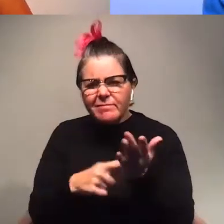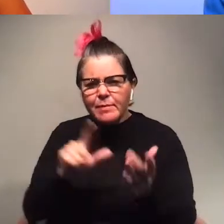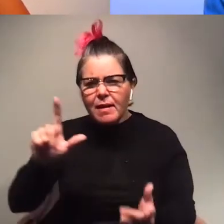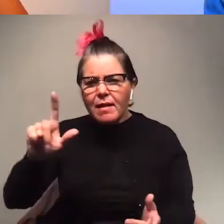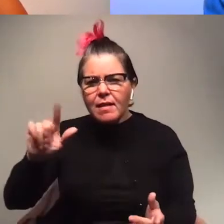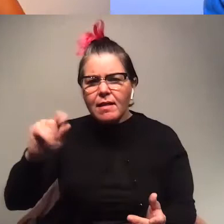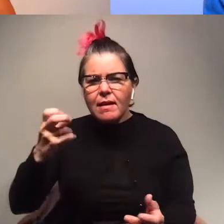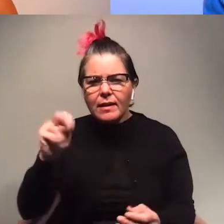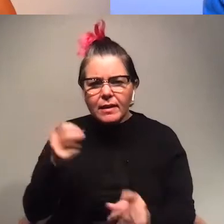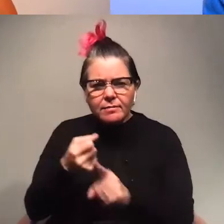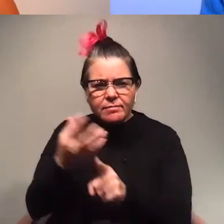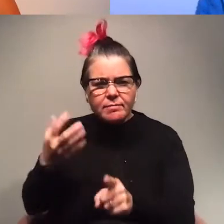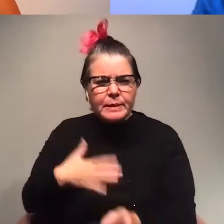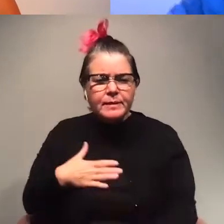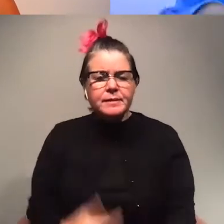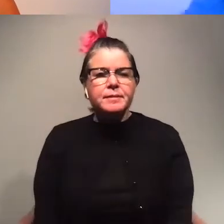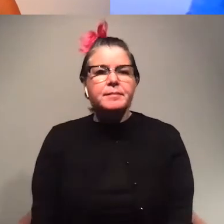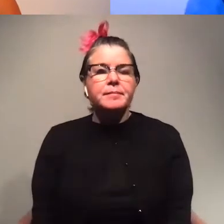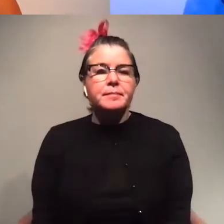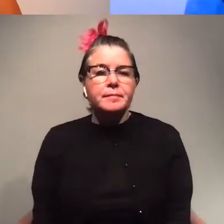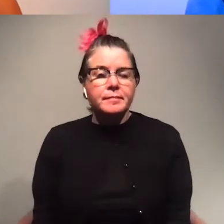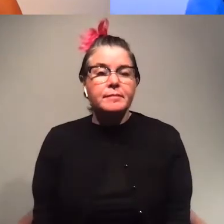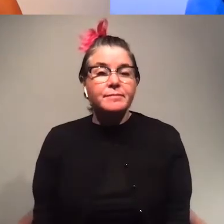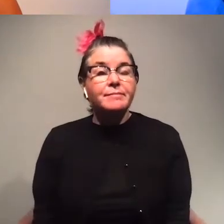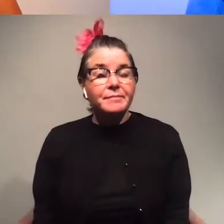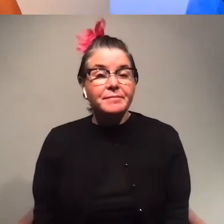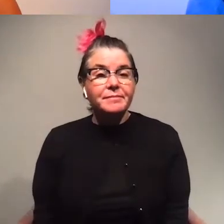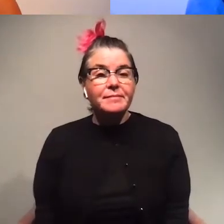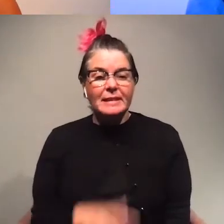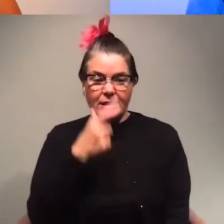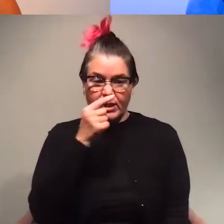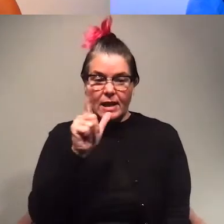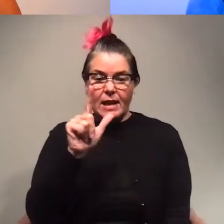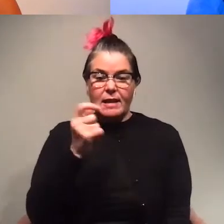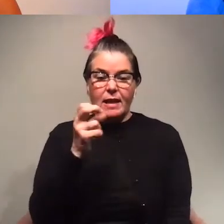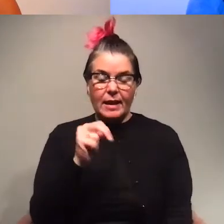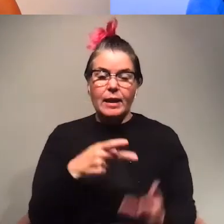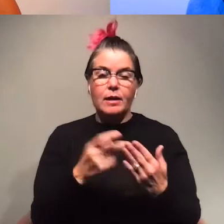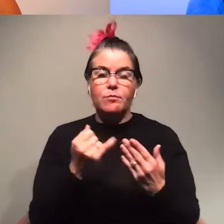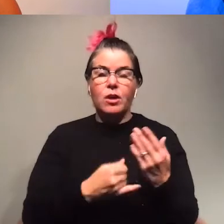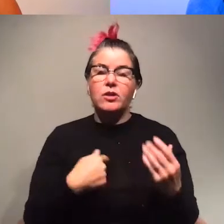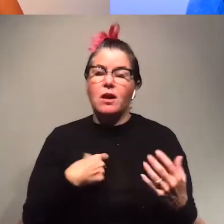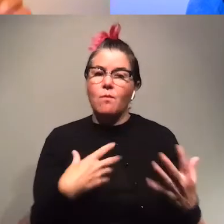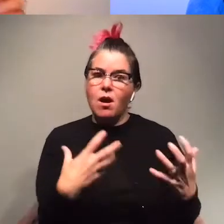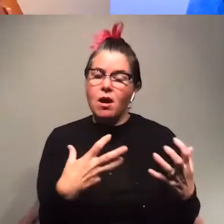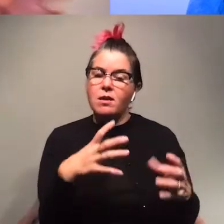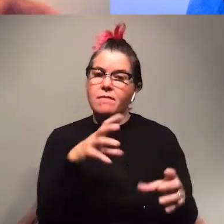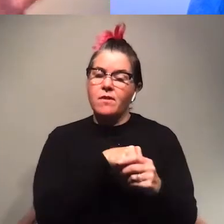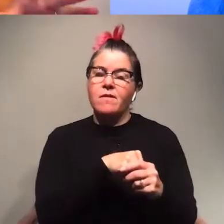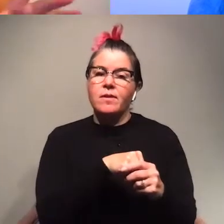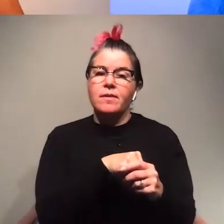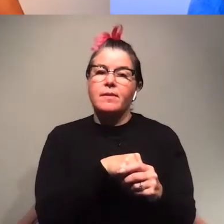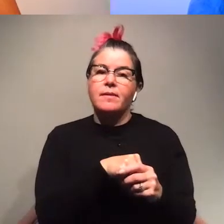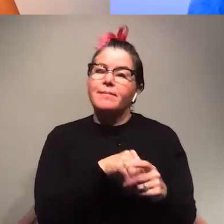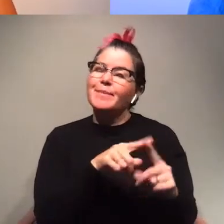asked. Yeah. So that interesting. The lichen project was the one I really wanted to do, but it